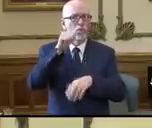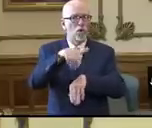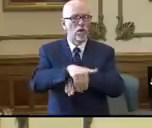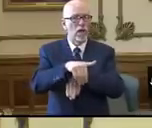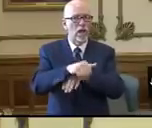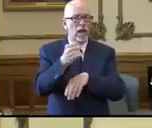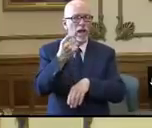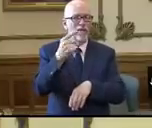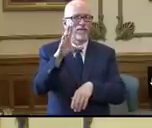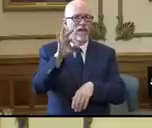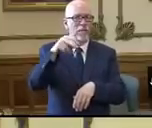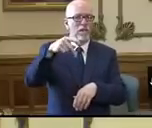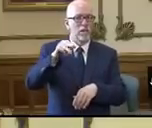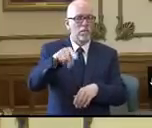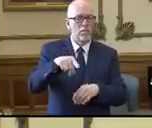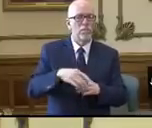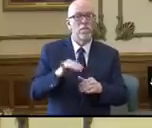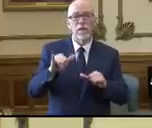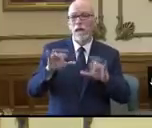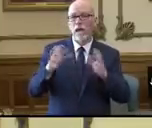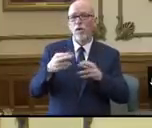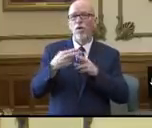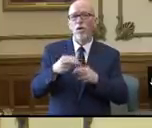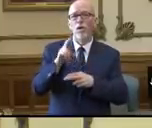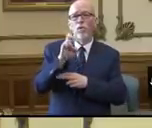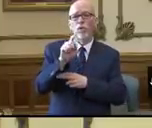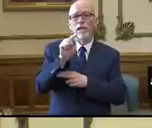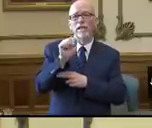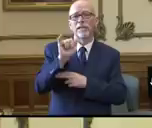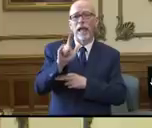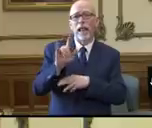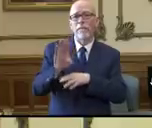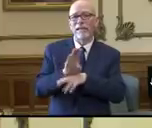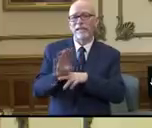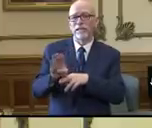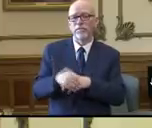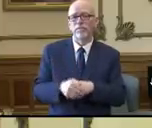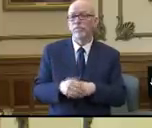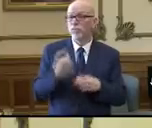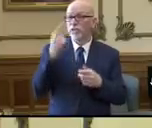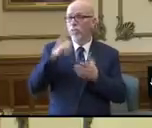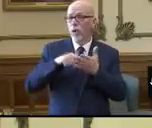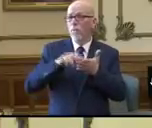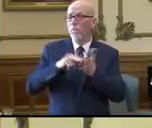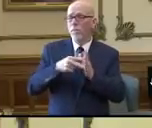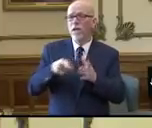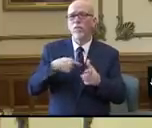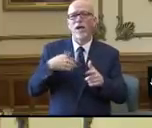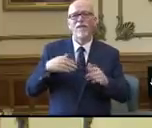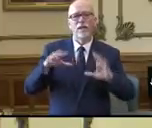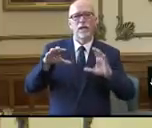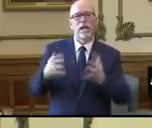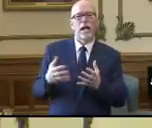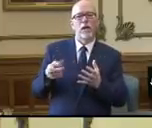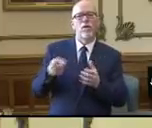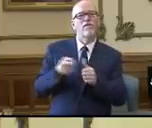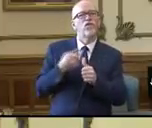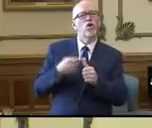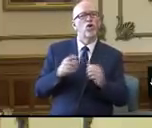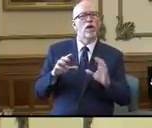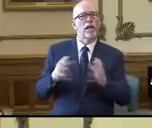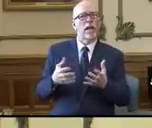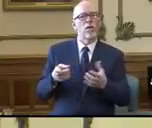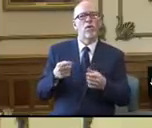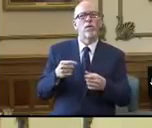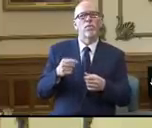at 11:59 p.m., category called retail business. And to understand what that means, we have a category. The first category